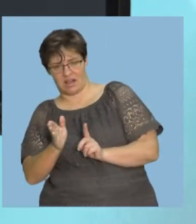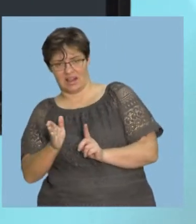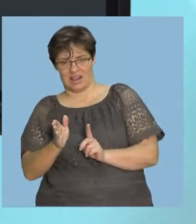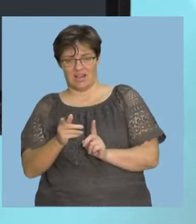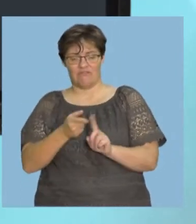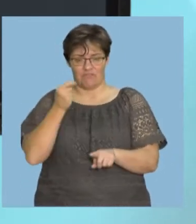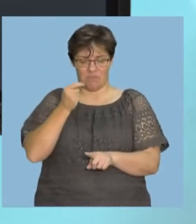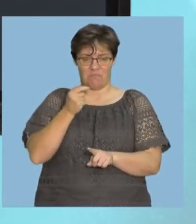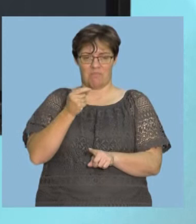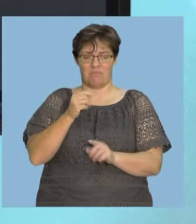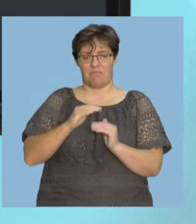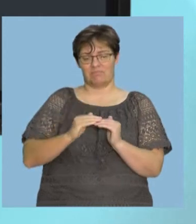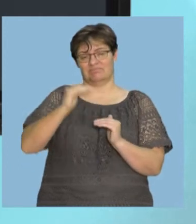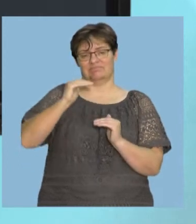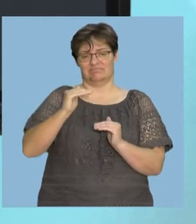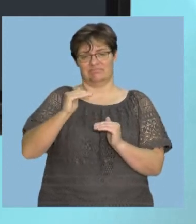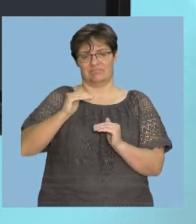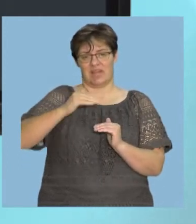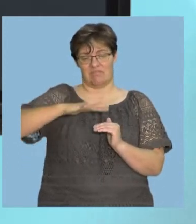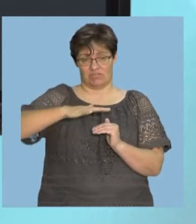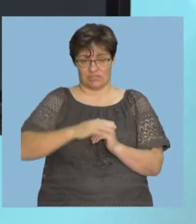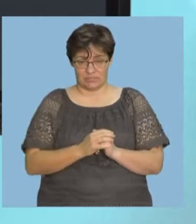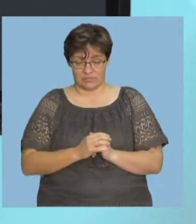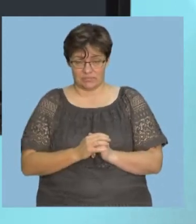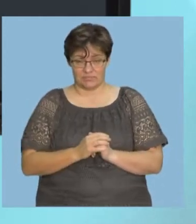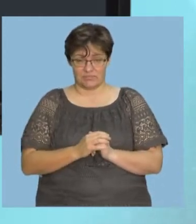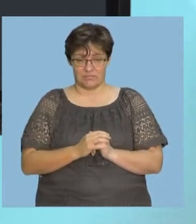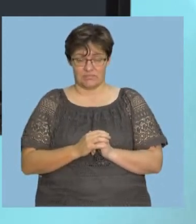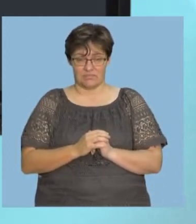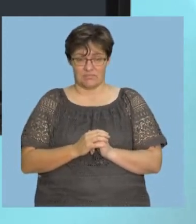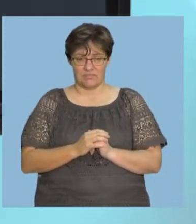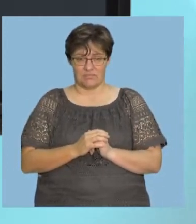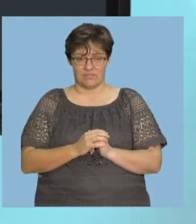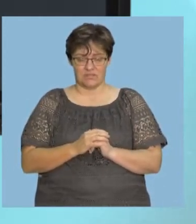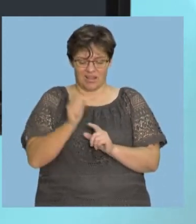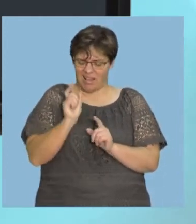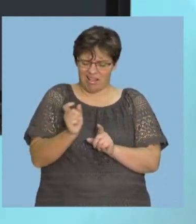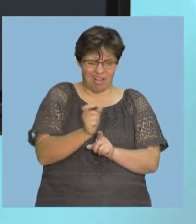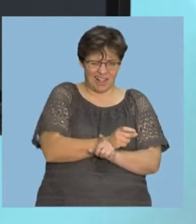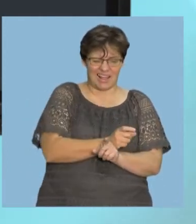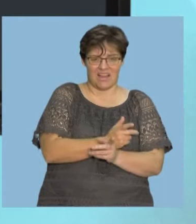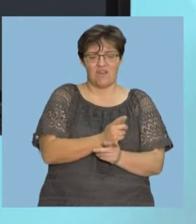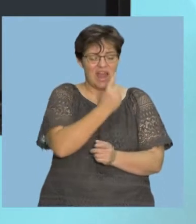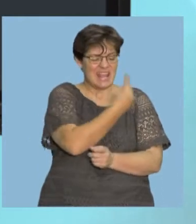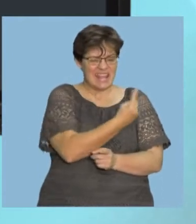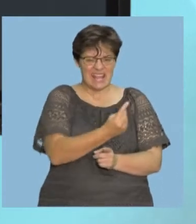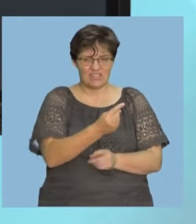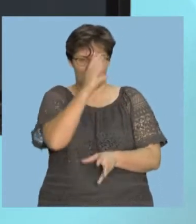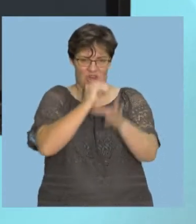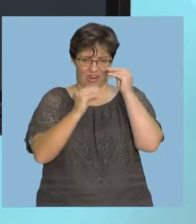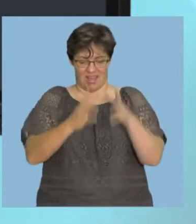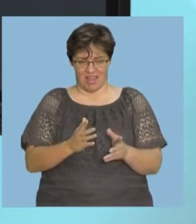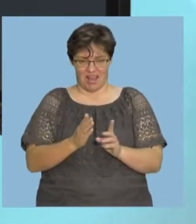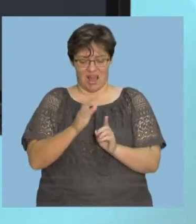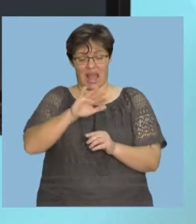from the average. You're above by 5%. Okay. So standard deviation is all those deviations for each and every learner in